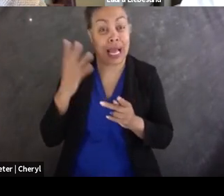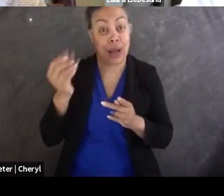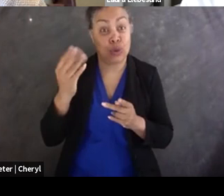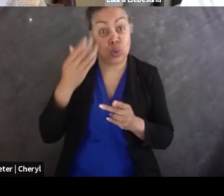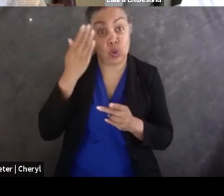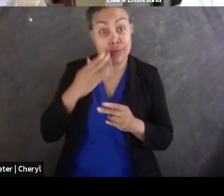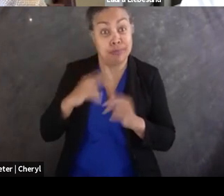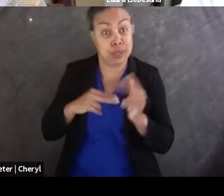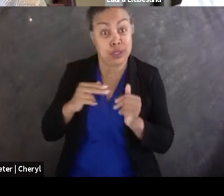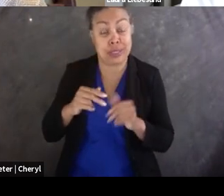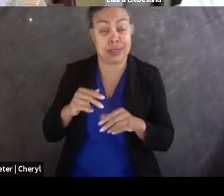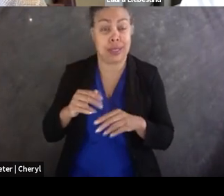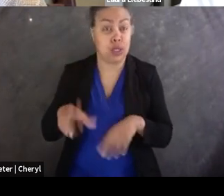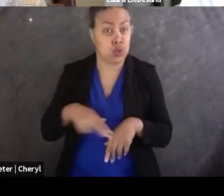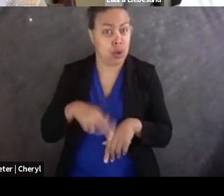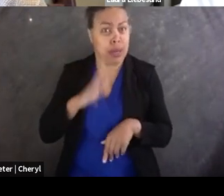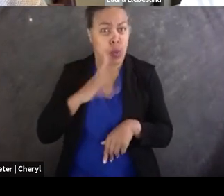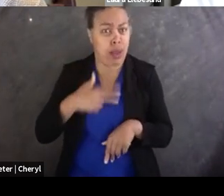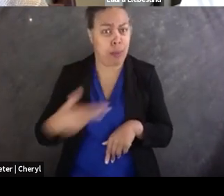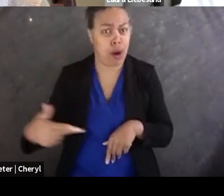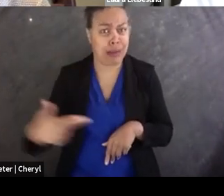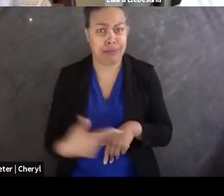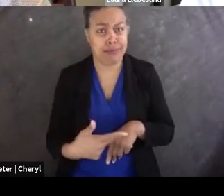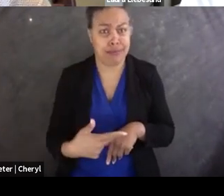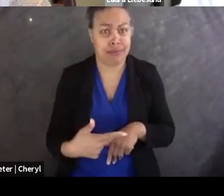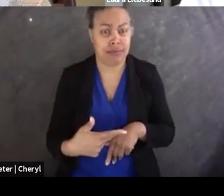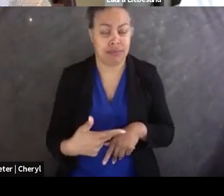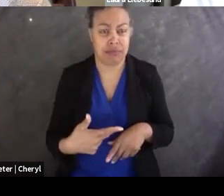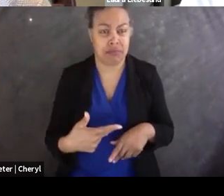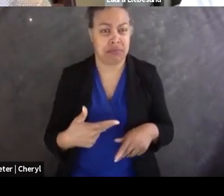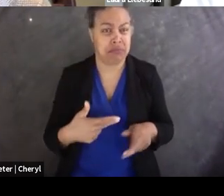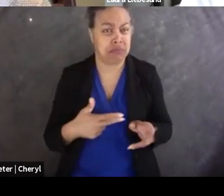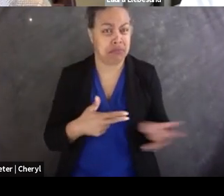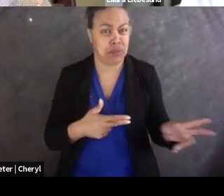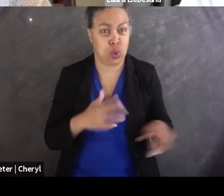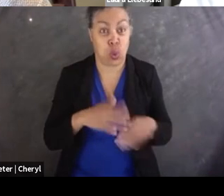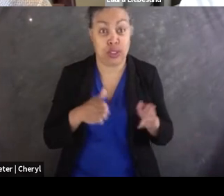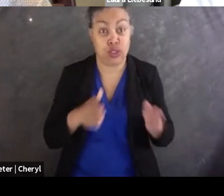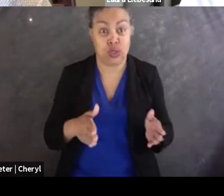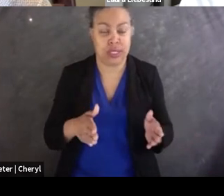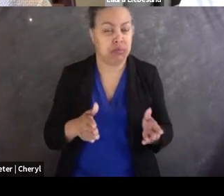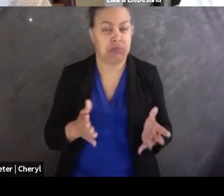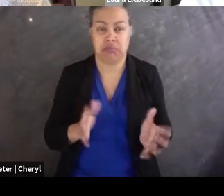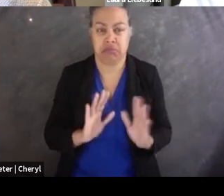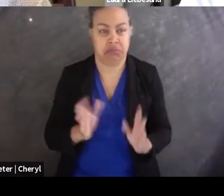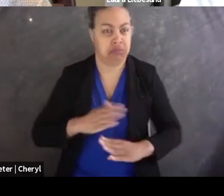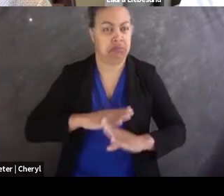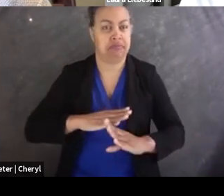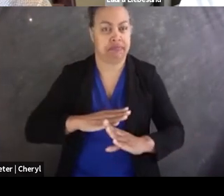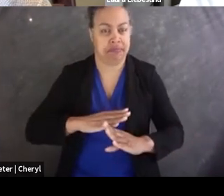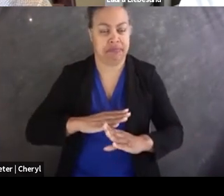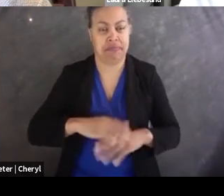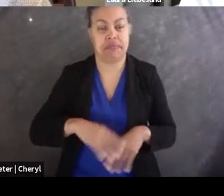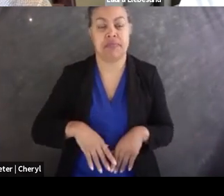usually where parking spaces formerly were in the street, where either covered